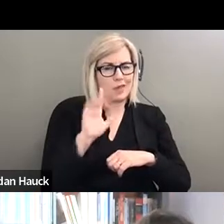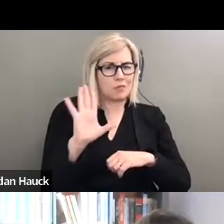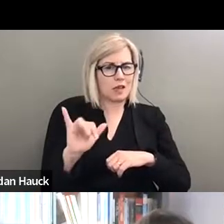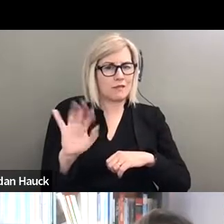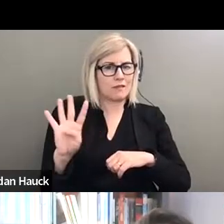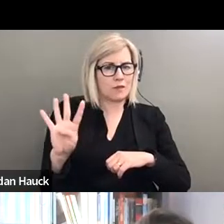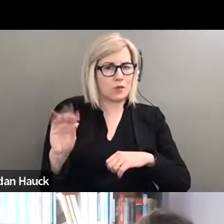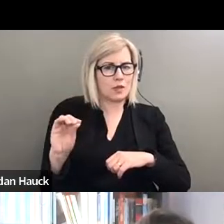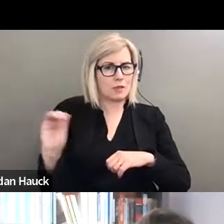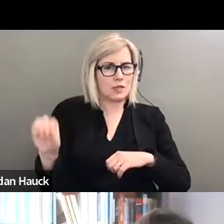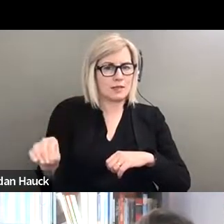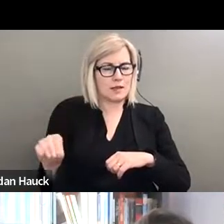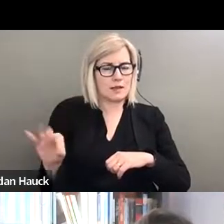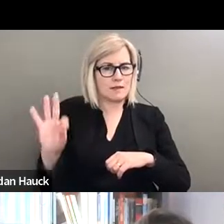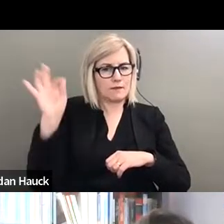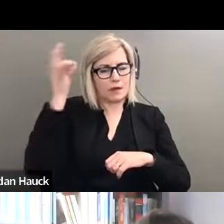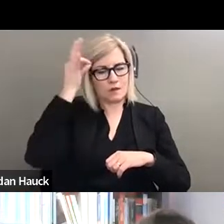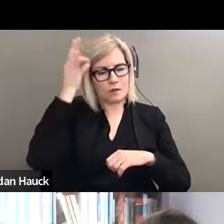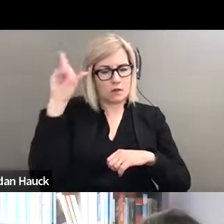40% of the federal government